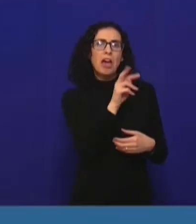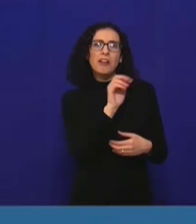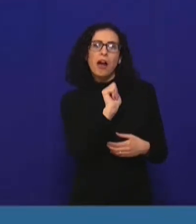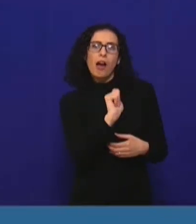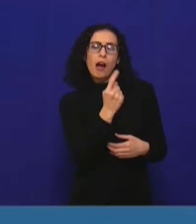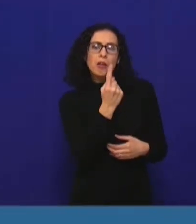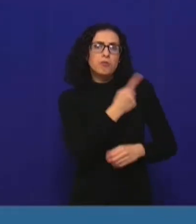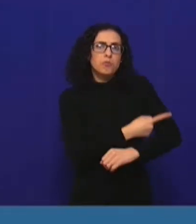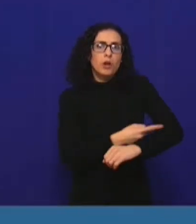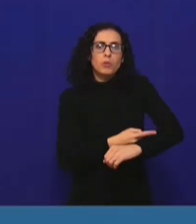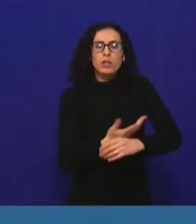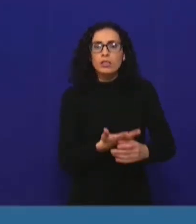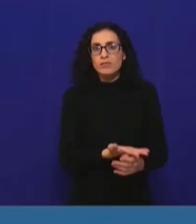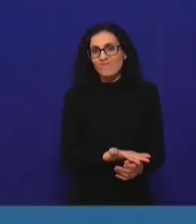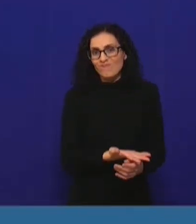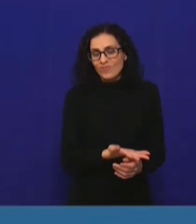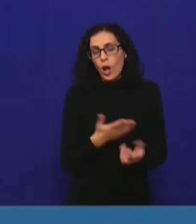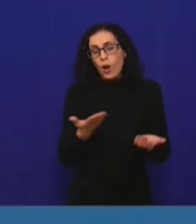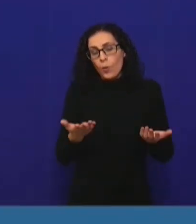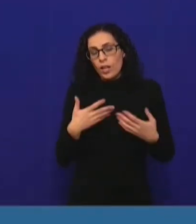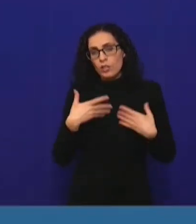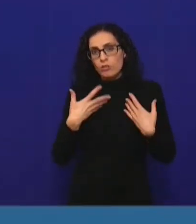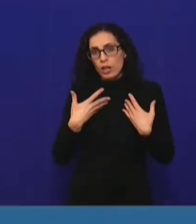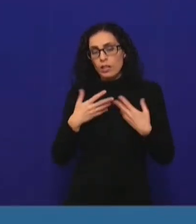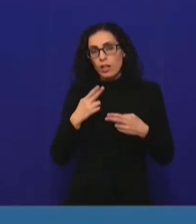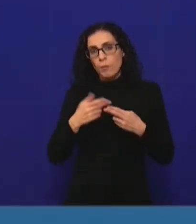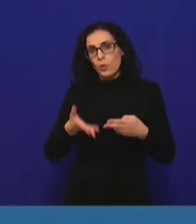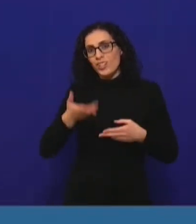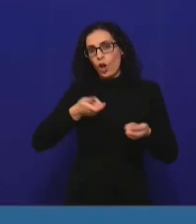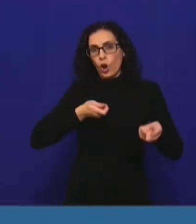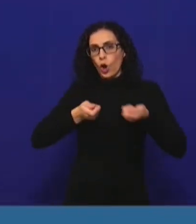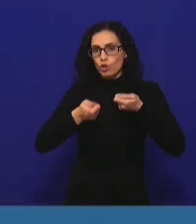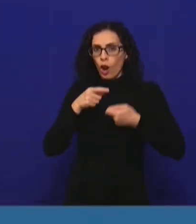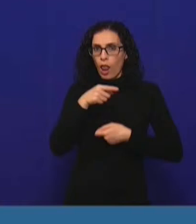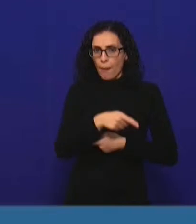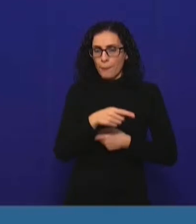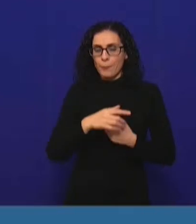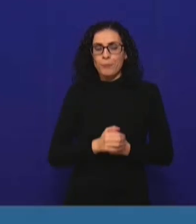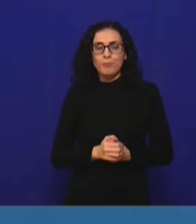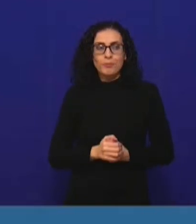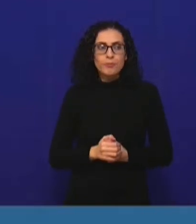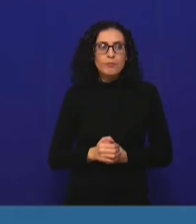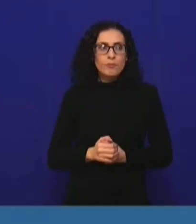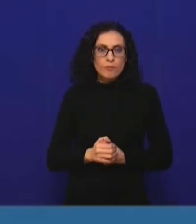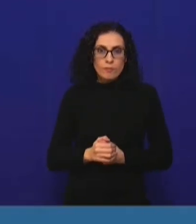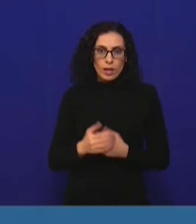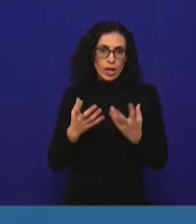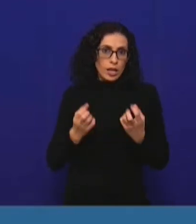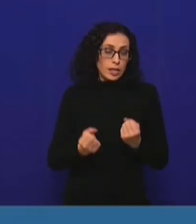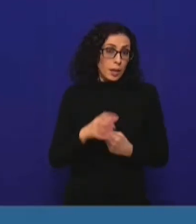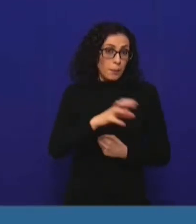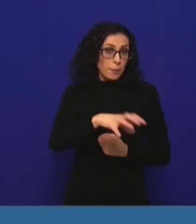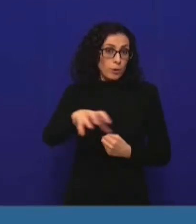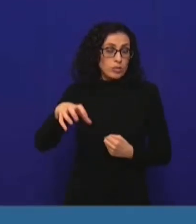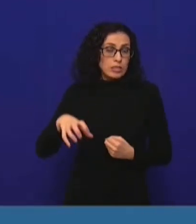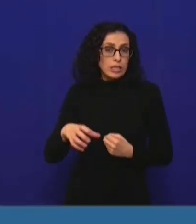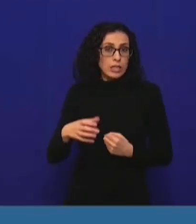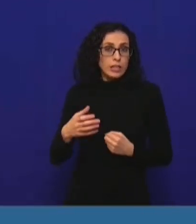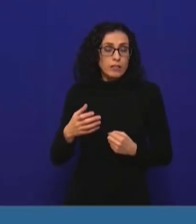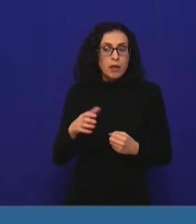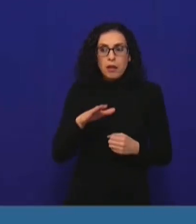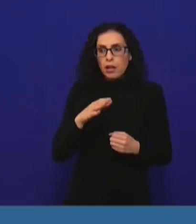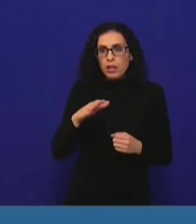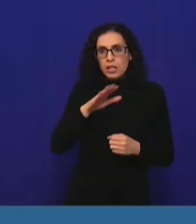li ikun hemm iktar kontroll fuq dawk il-postijiet. Kien hemm ukoll postijiet fejn in-nies kellhom